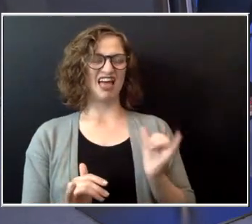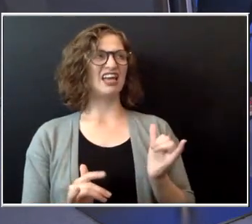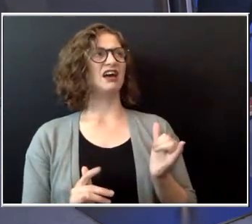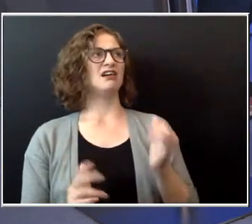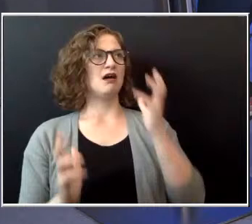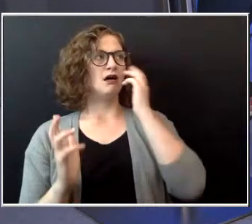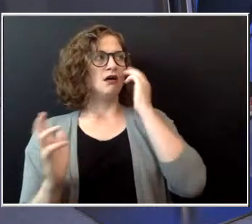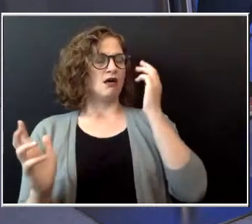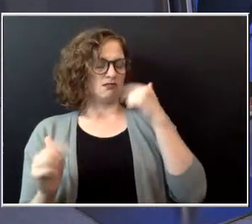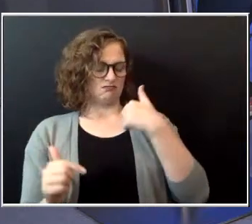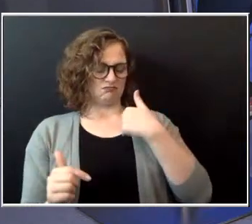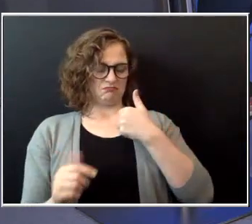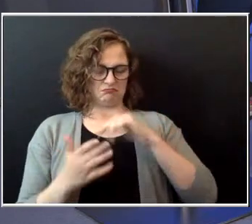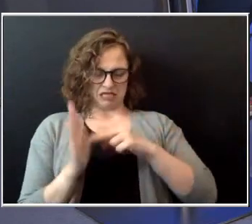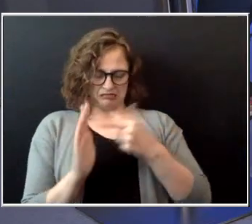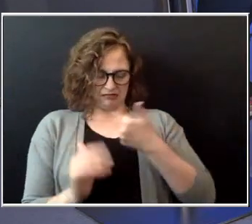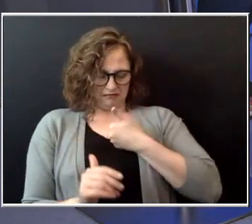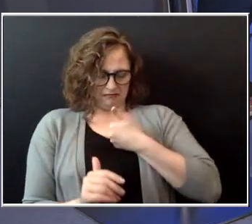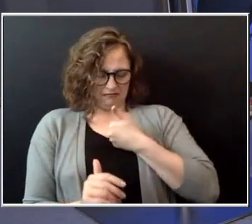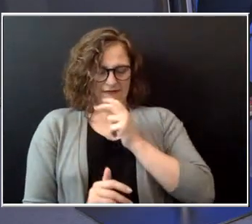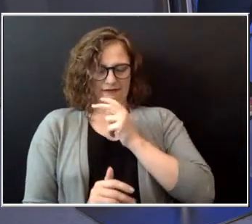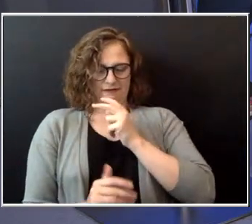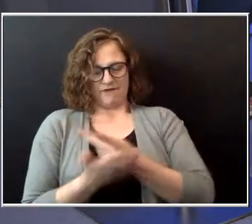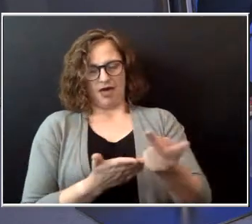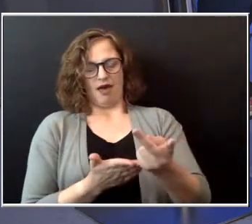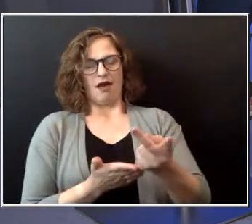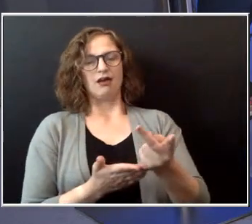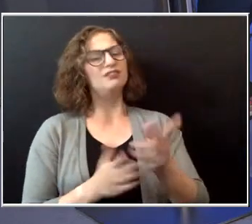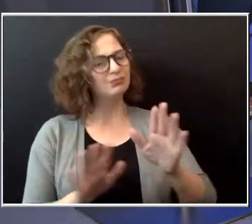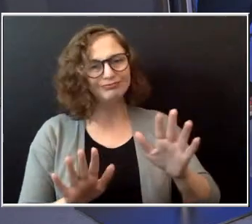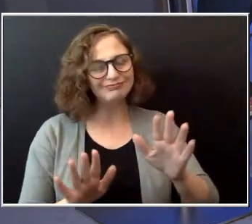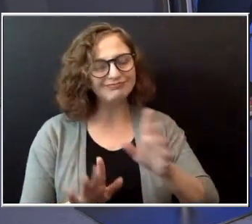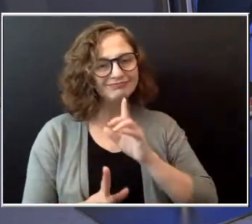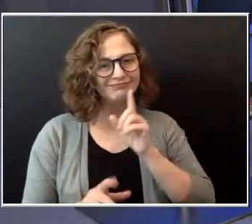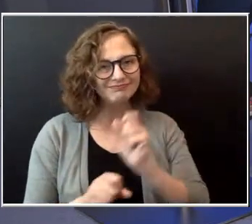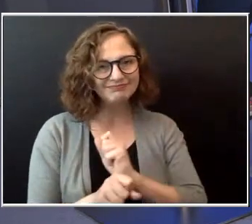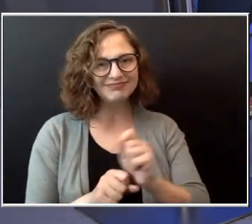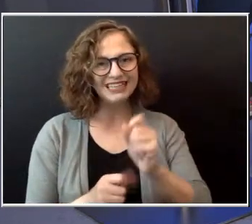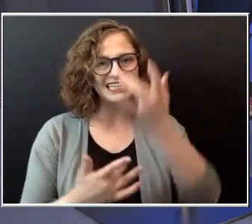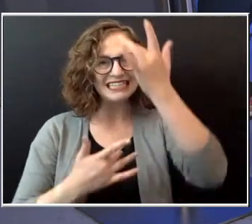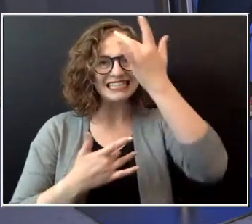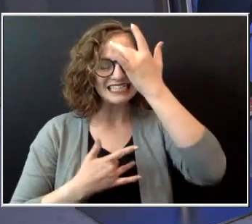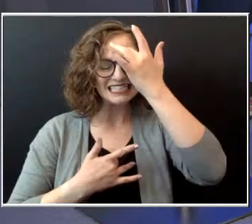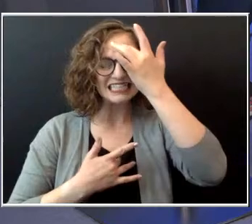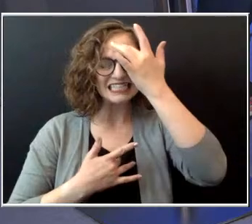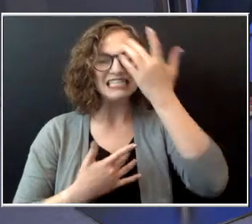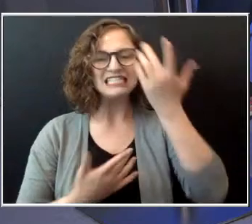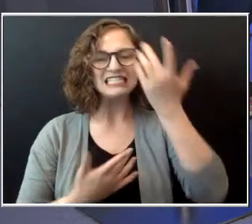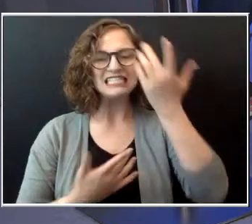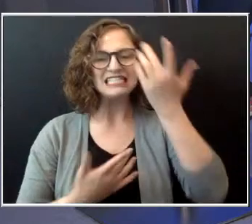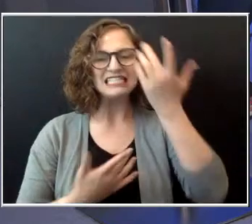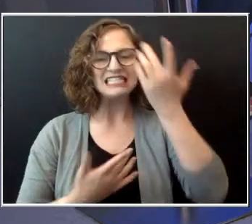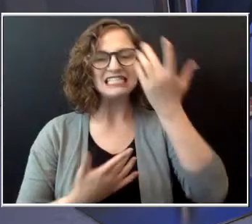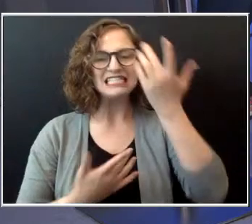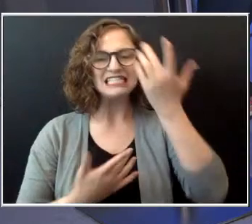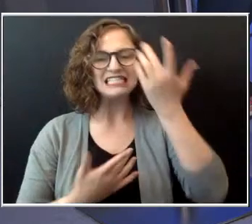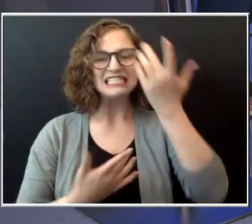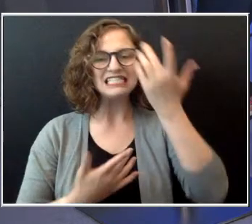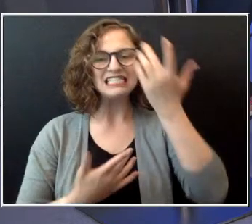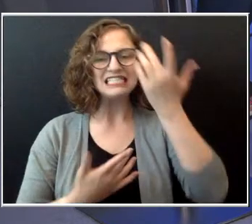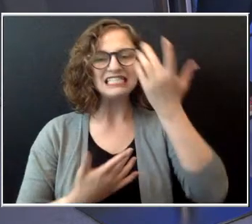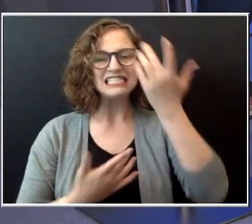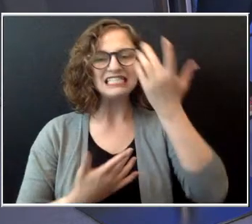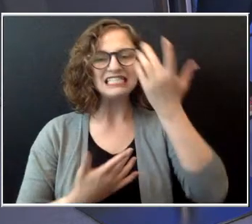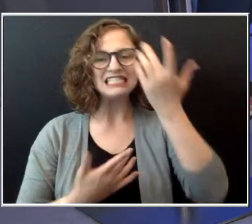if your child's overweight, you've done something wrong as a parent. Dr. Befford, talk to us about that way of thinking and how